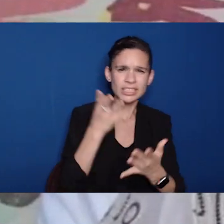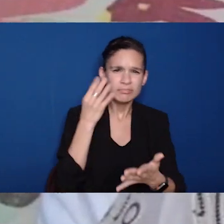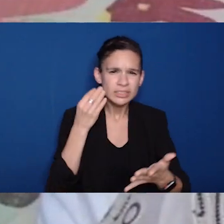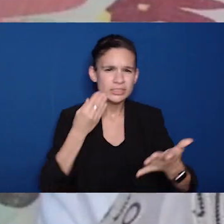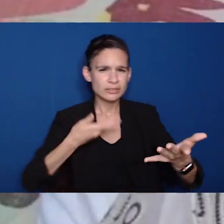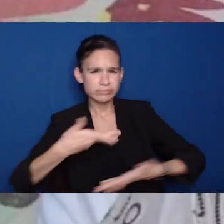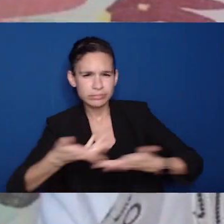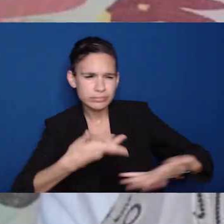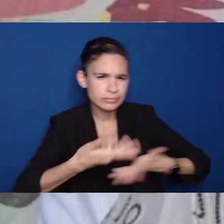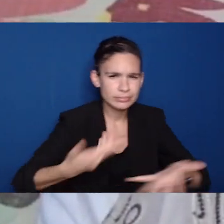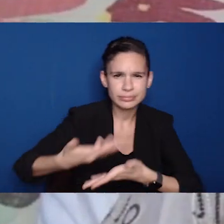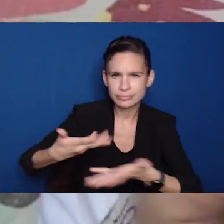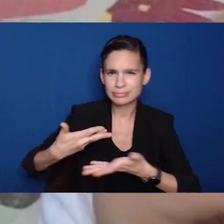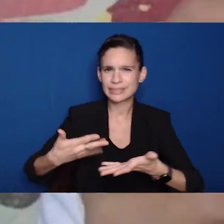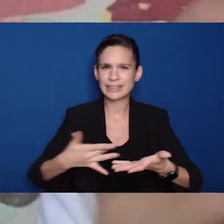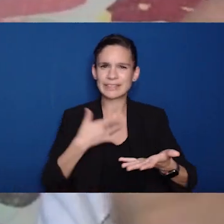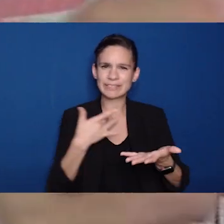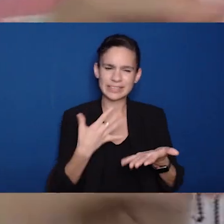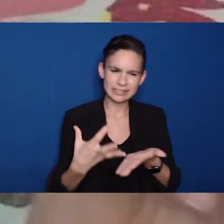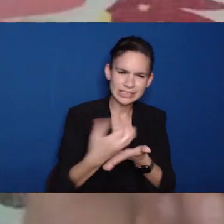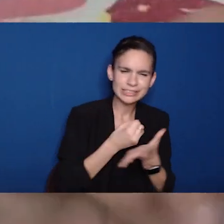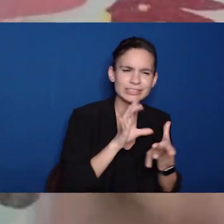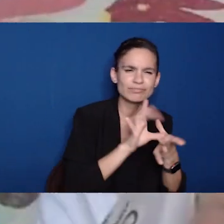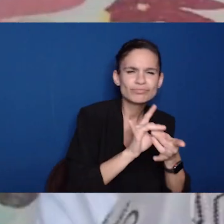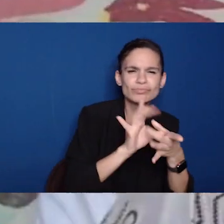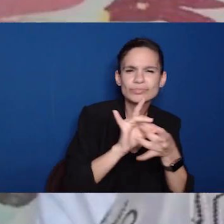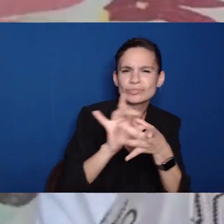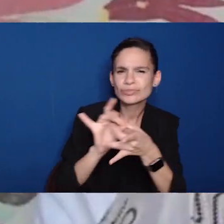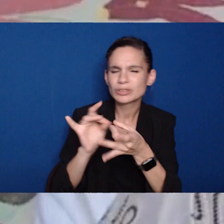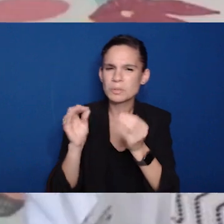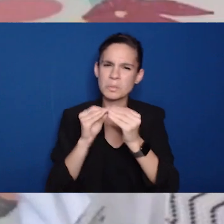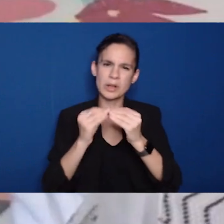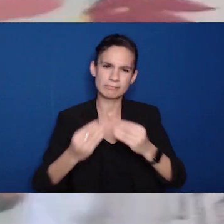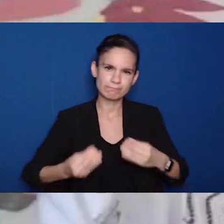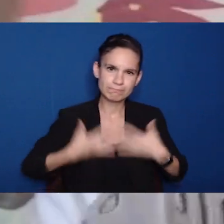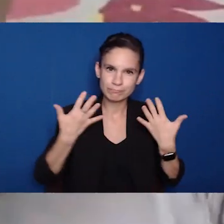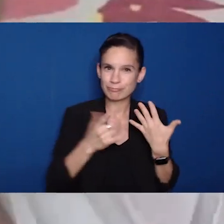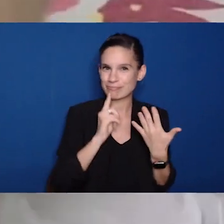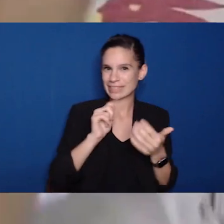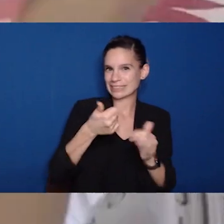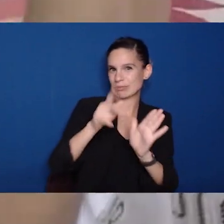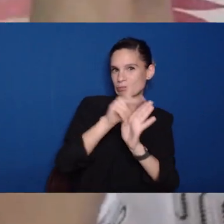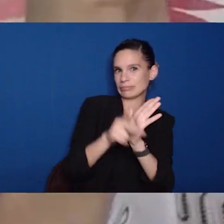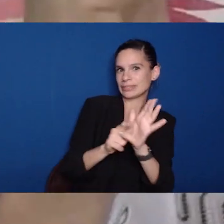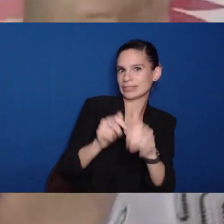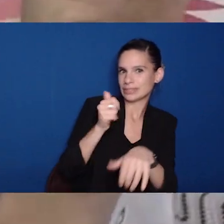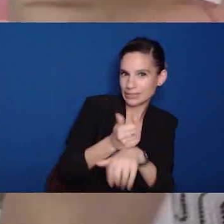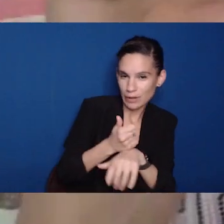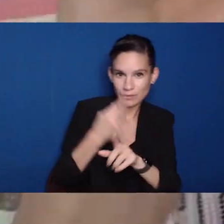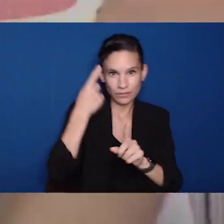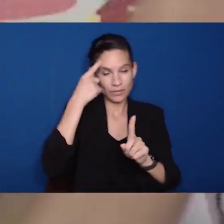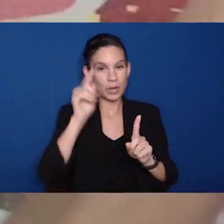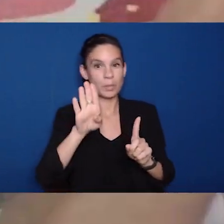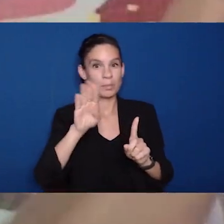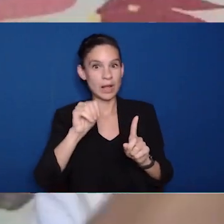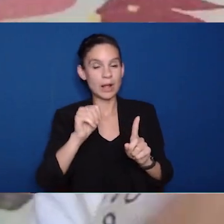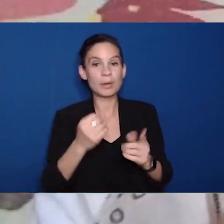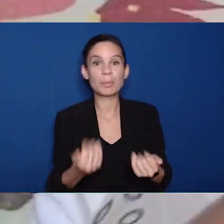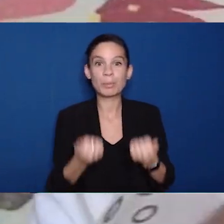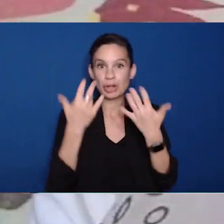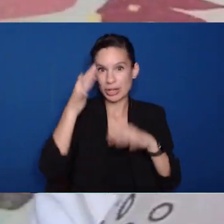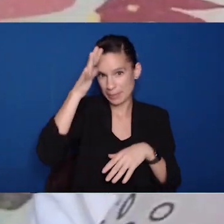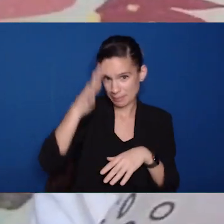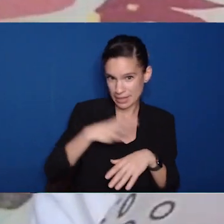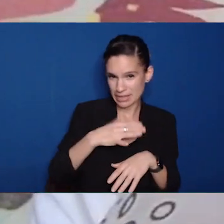and to feel a palpable sense of collective effervescence. There are 10 principles that define Burning Man. And I had written a